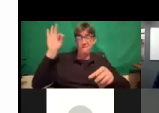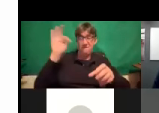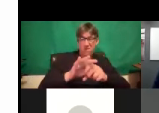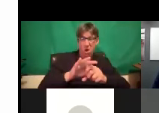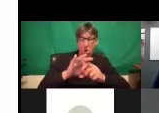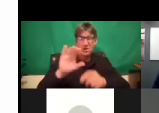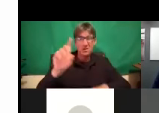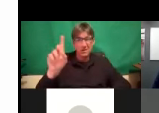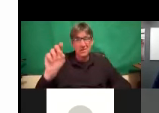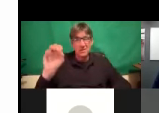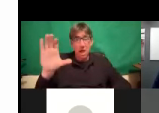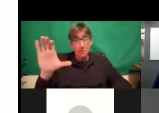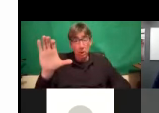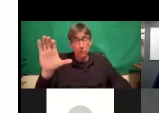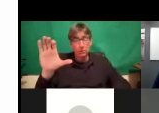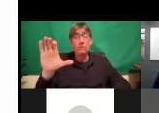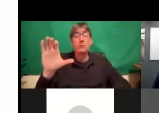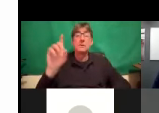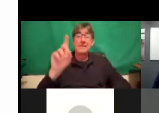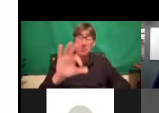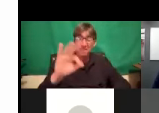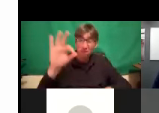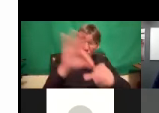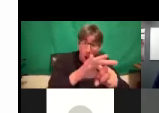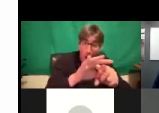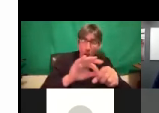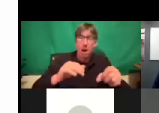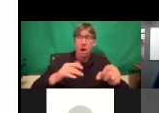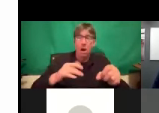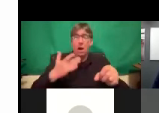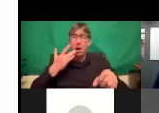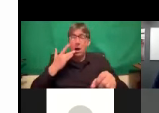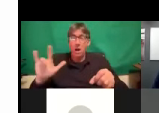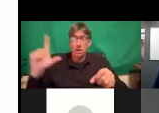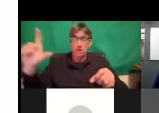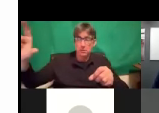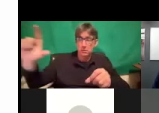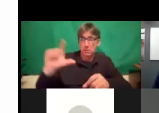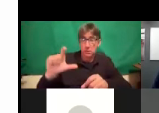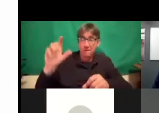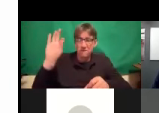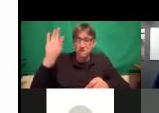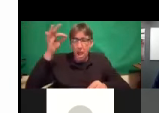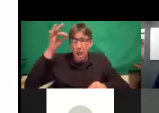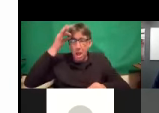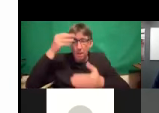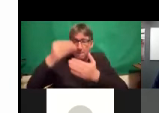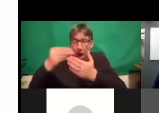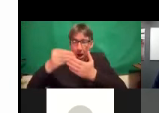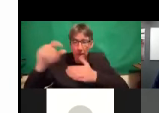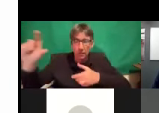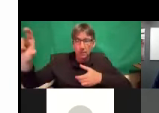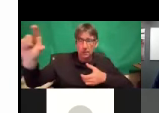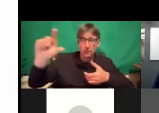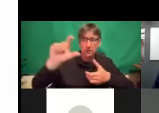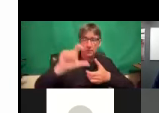additional funding from the federal government, which I will speak about briefly, which is being used to offset some of those changes approved in